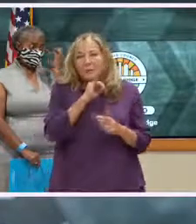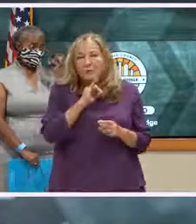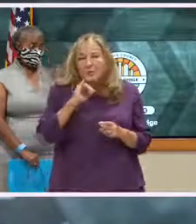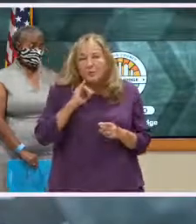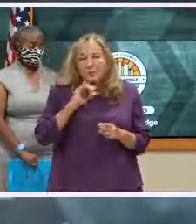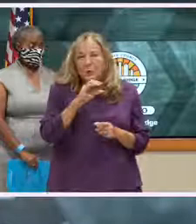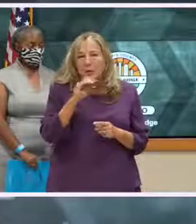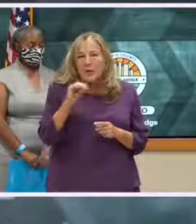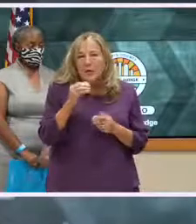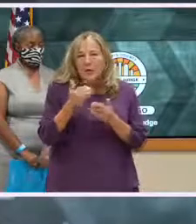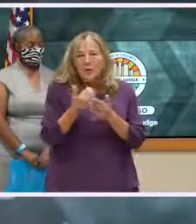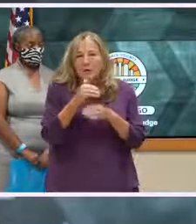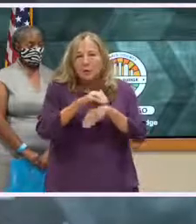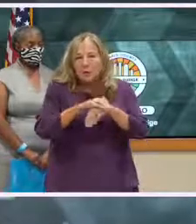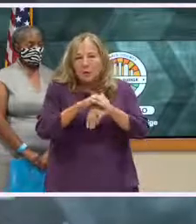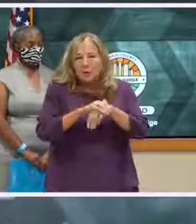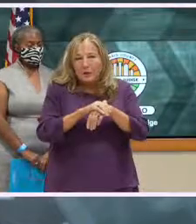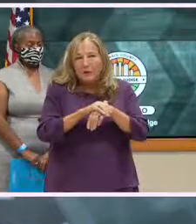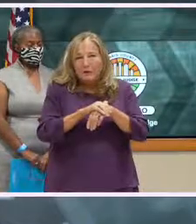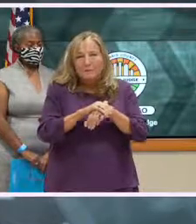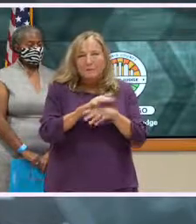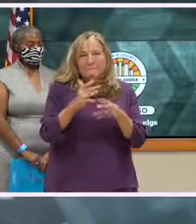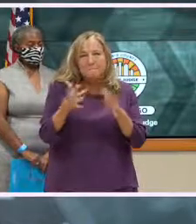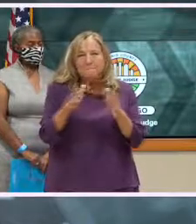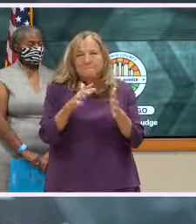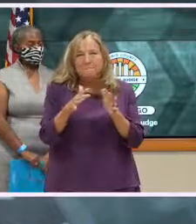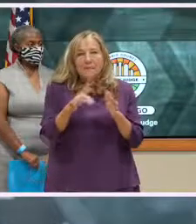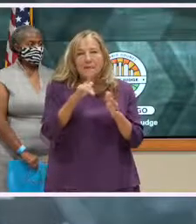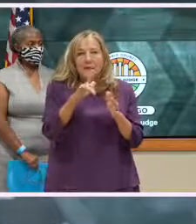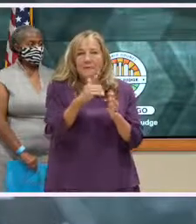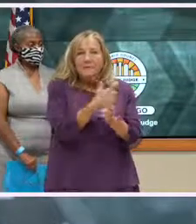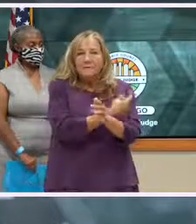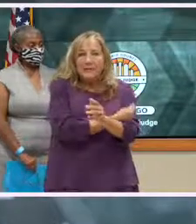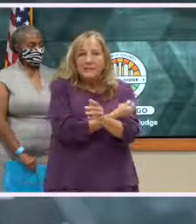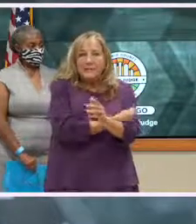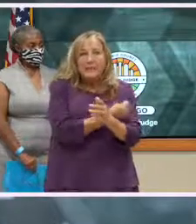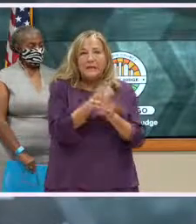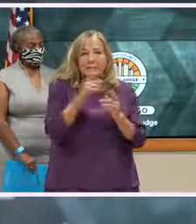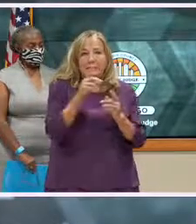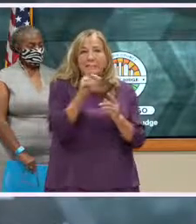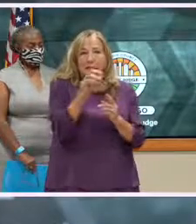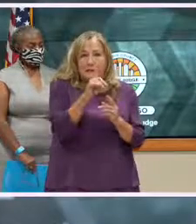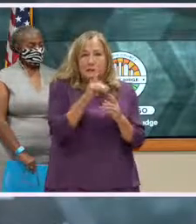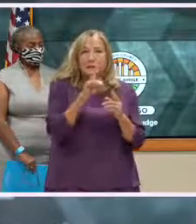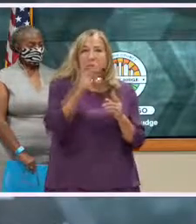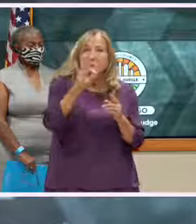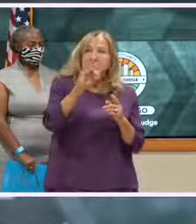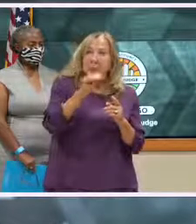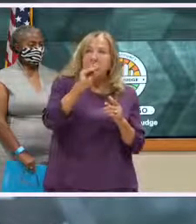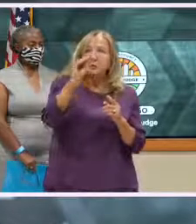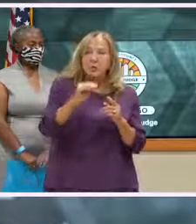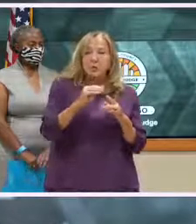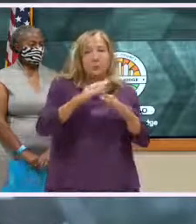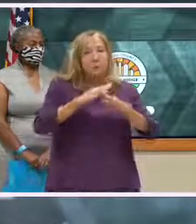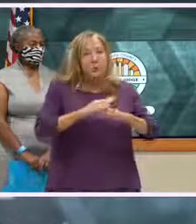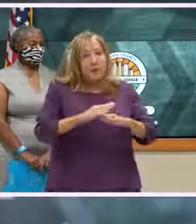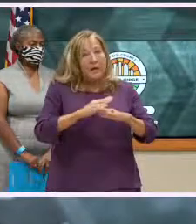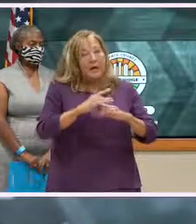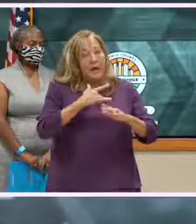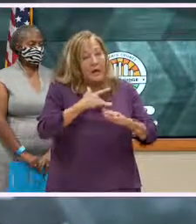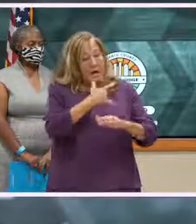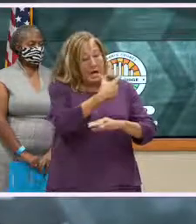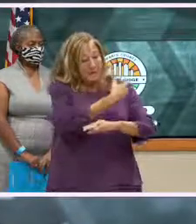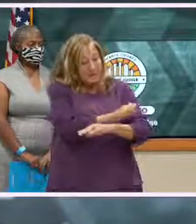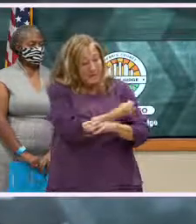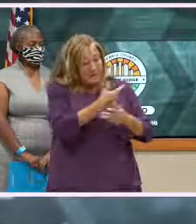that the vaccinations also halted asymptomatic transmission around 90%. We don't know that with the